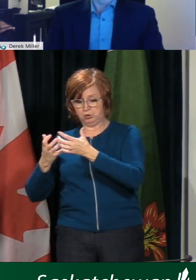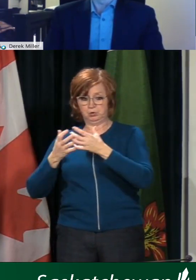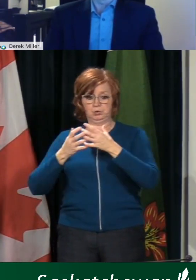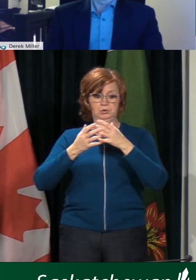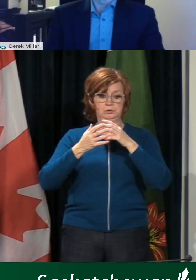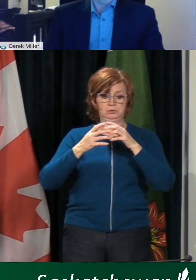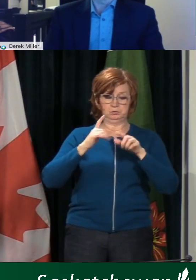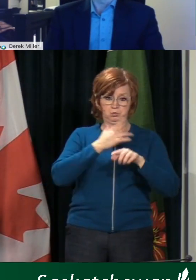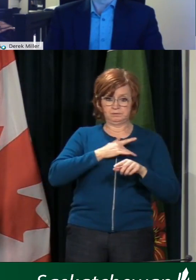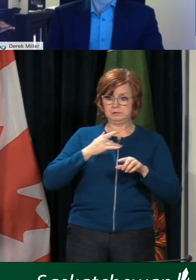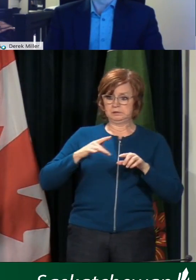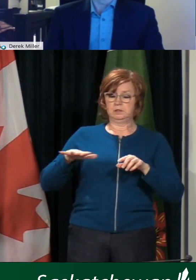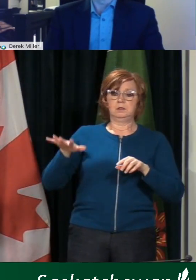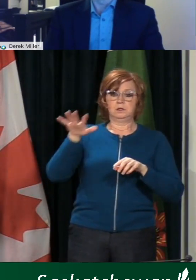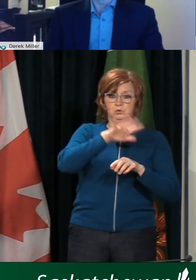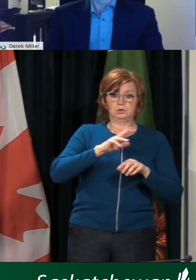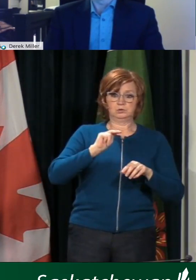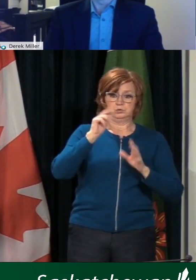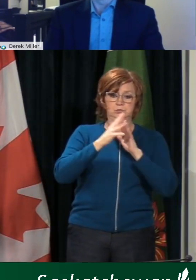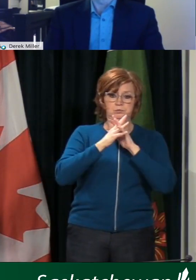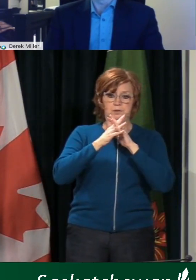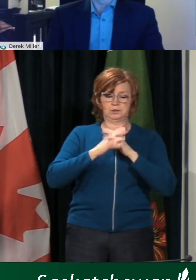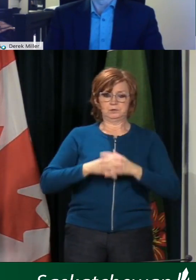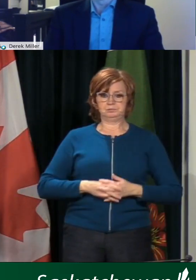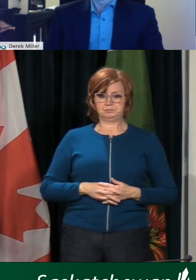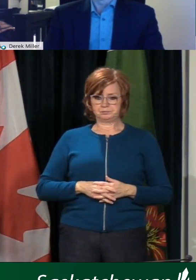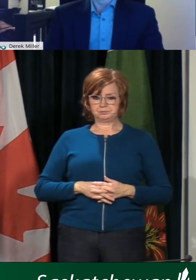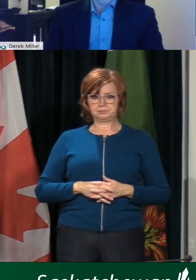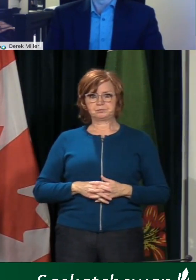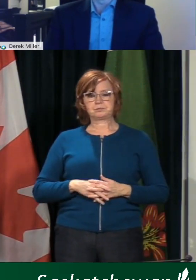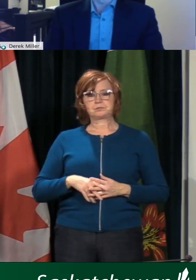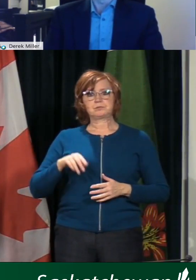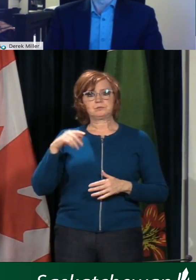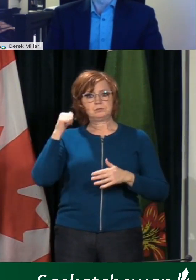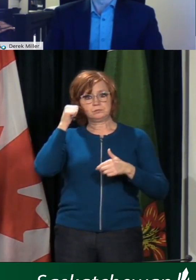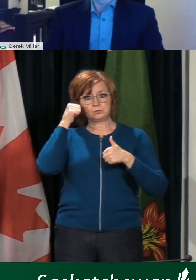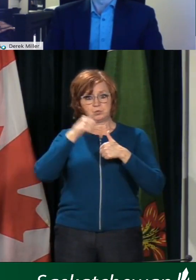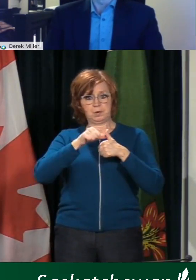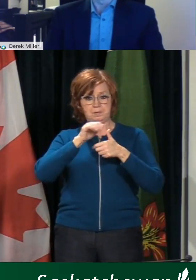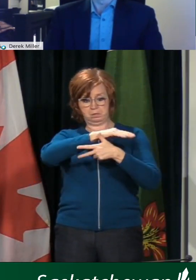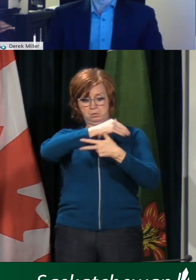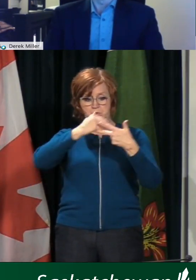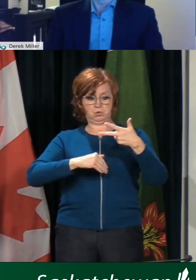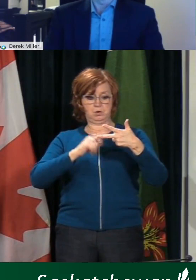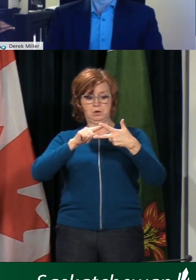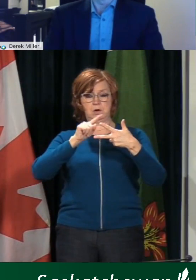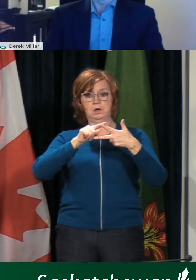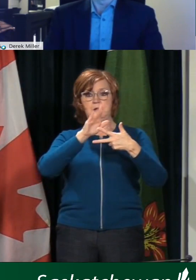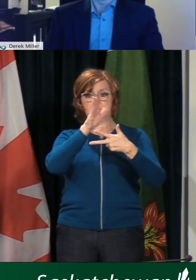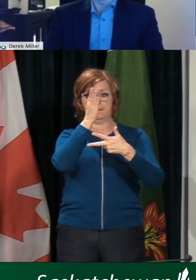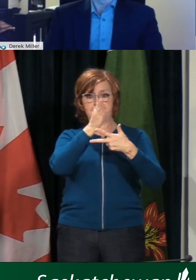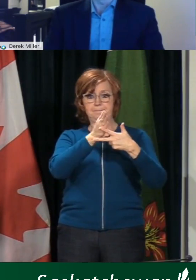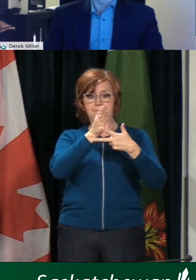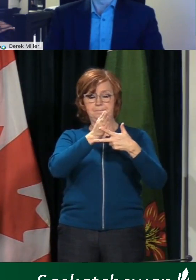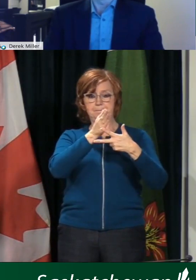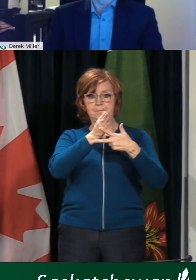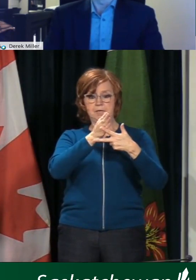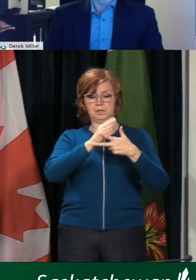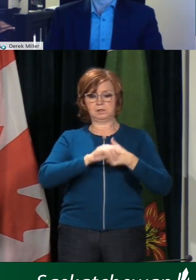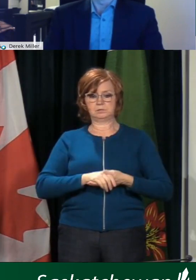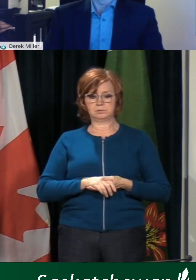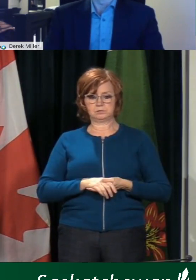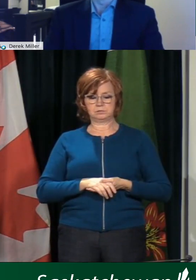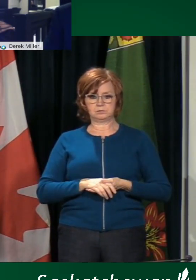that Saskatchewan Health Authority had identified a mid-range planning scenario between an upper and